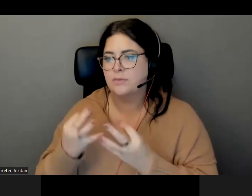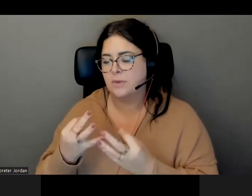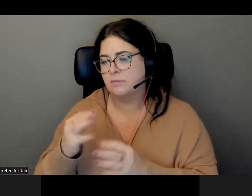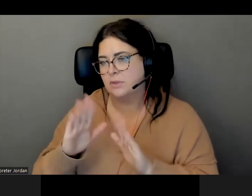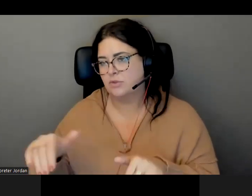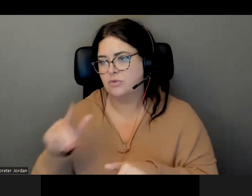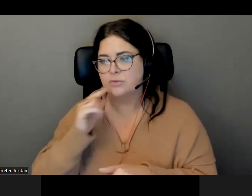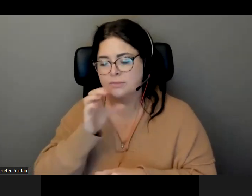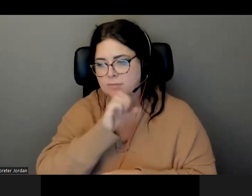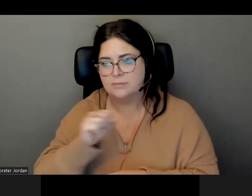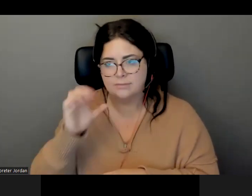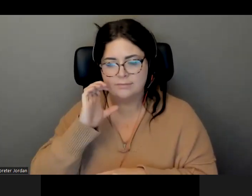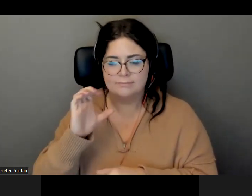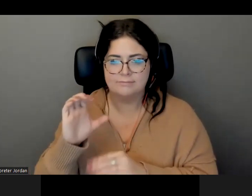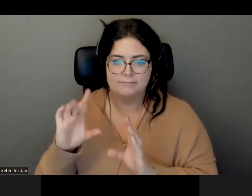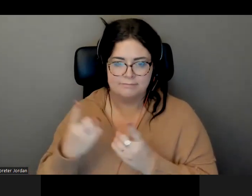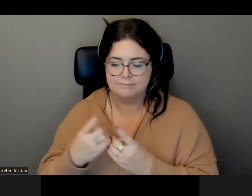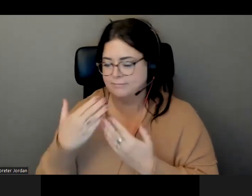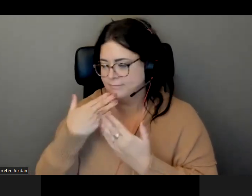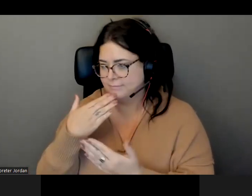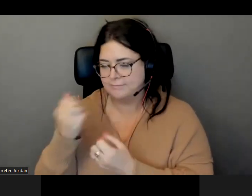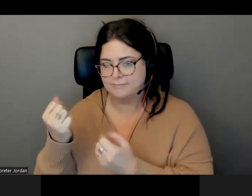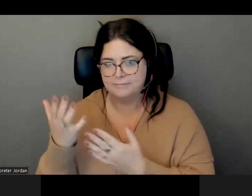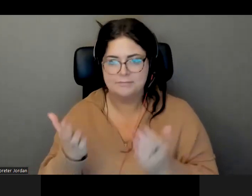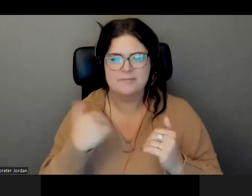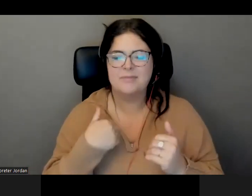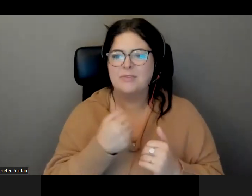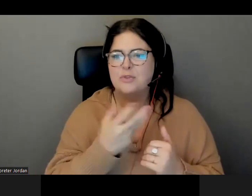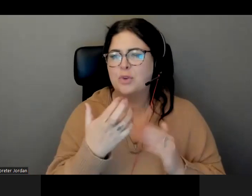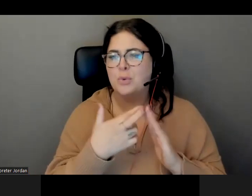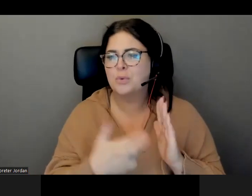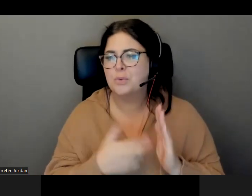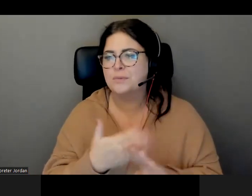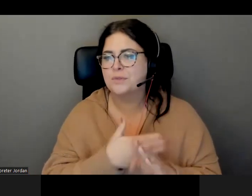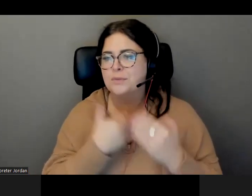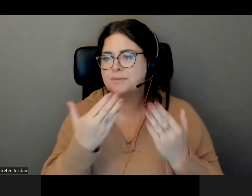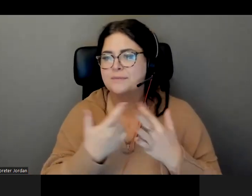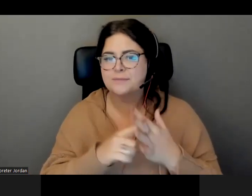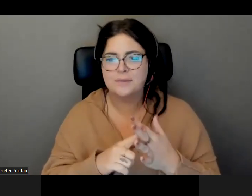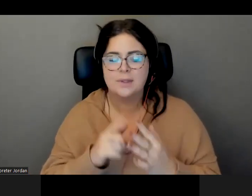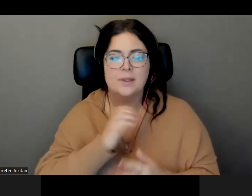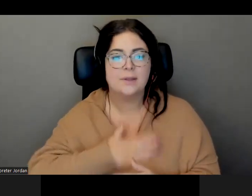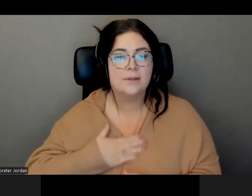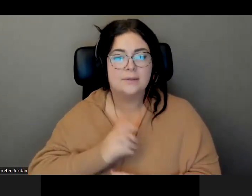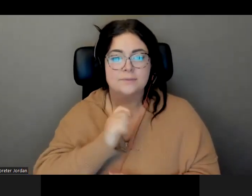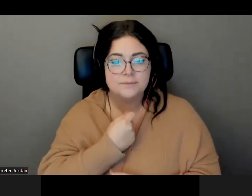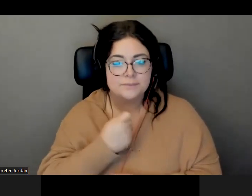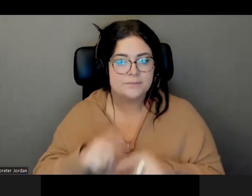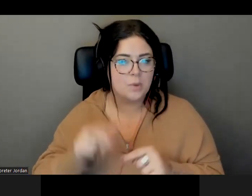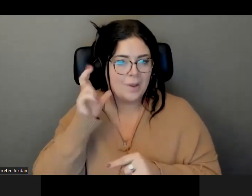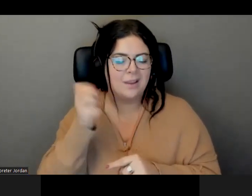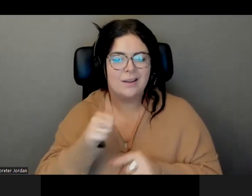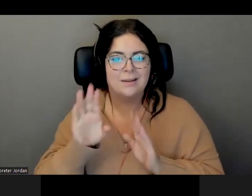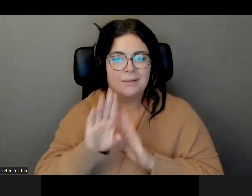very grateful. To go over a few housekeeping tips before we start, please mute your mic to block out any